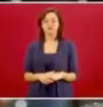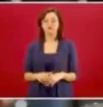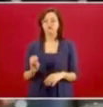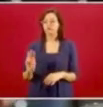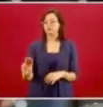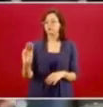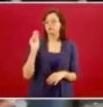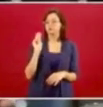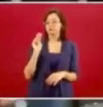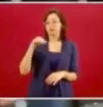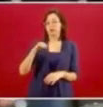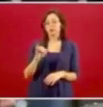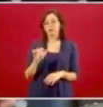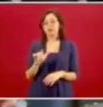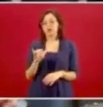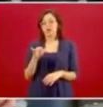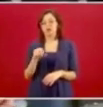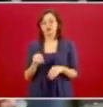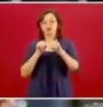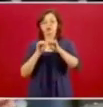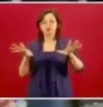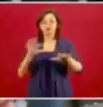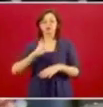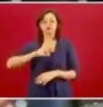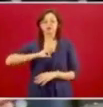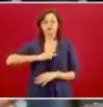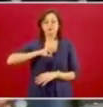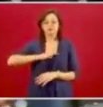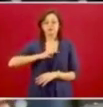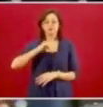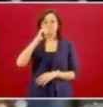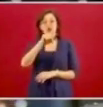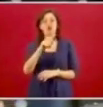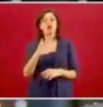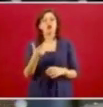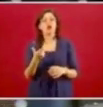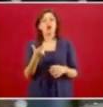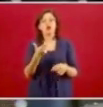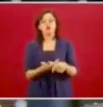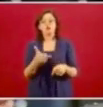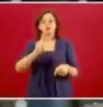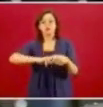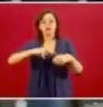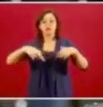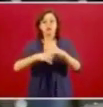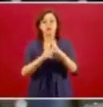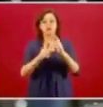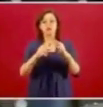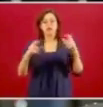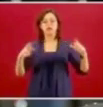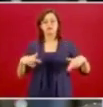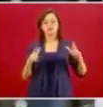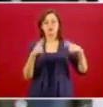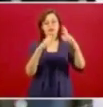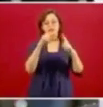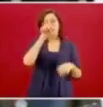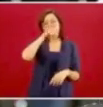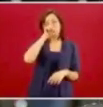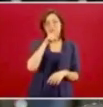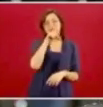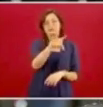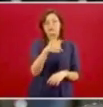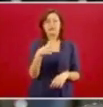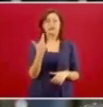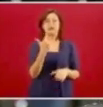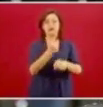trials. And last question. Last Wednesday, a local news media was saying